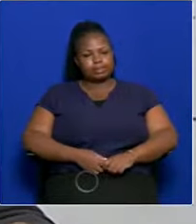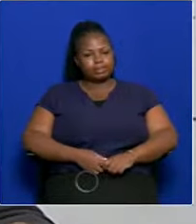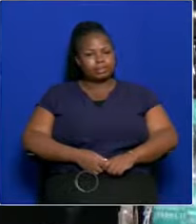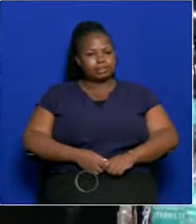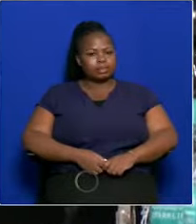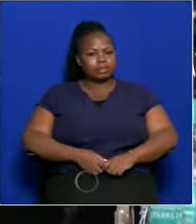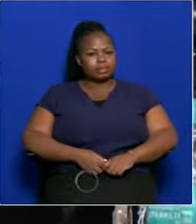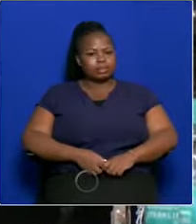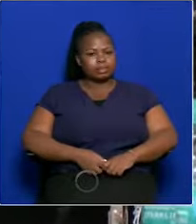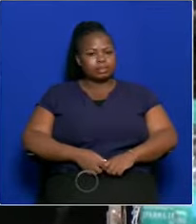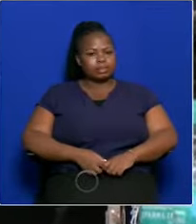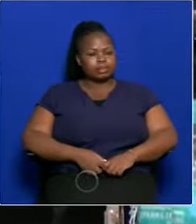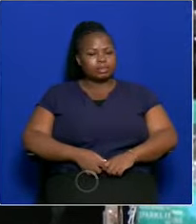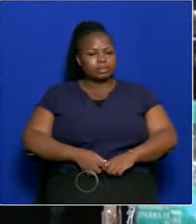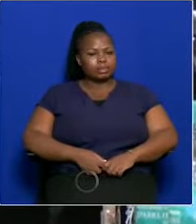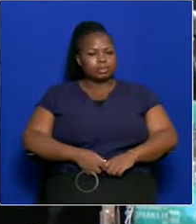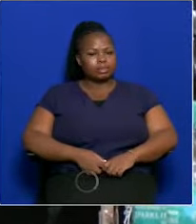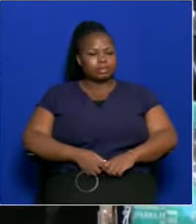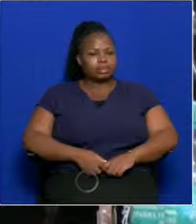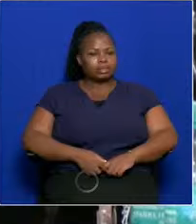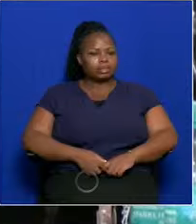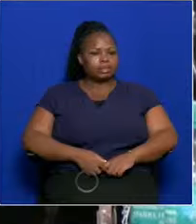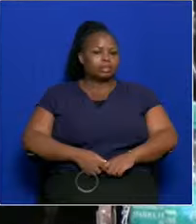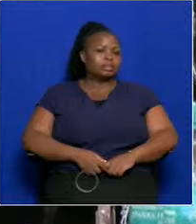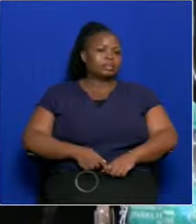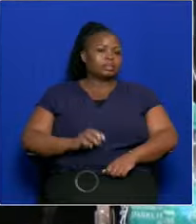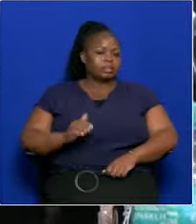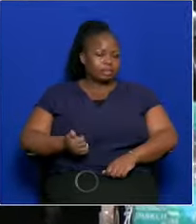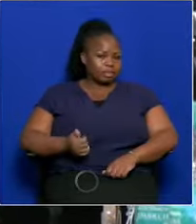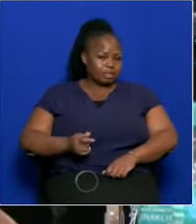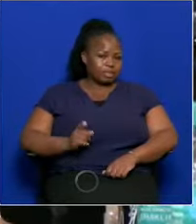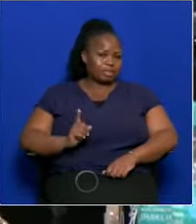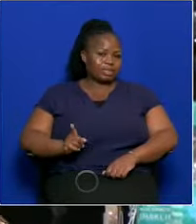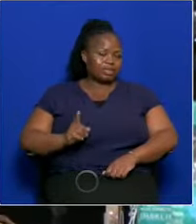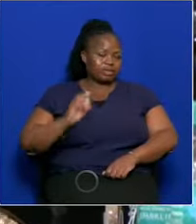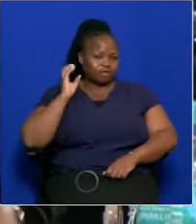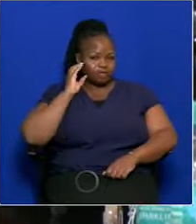And then as relates to this phone, again,